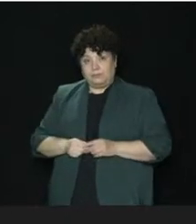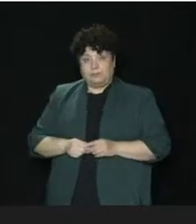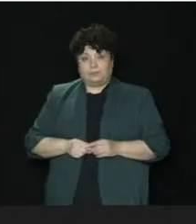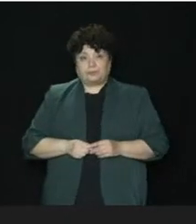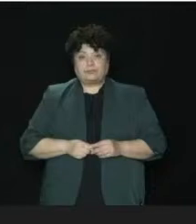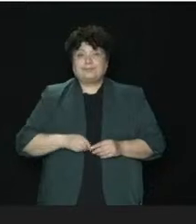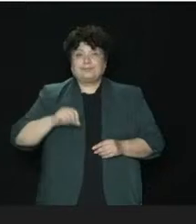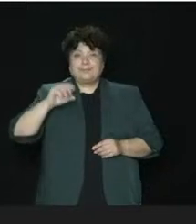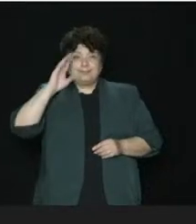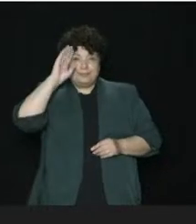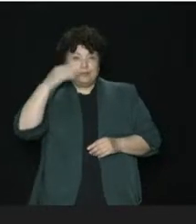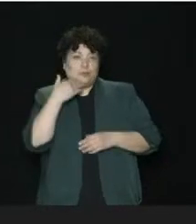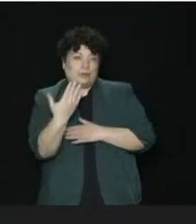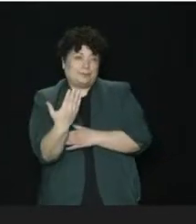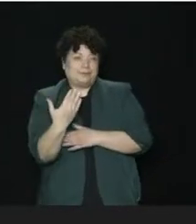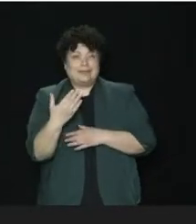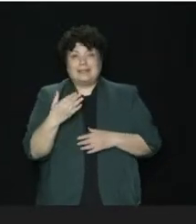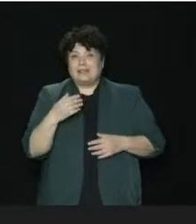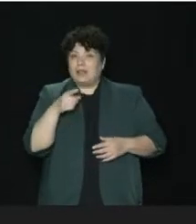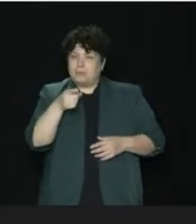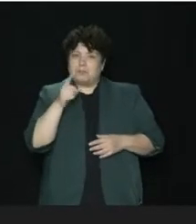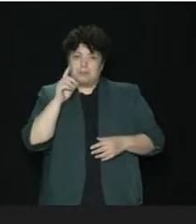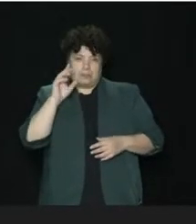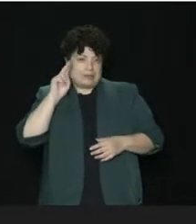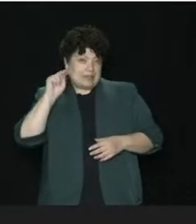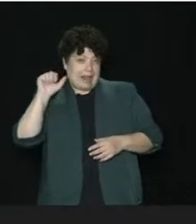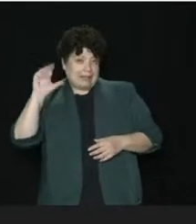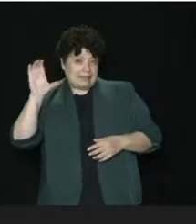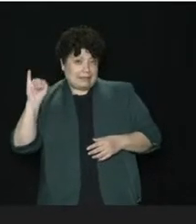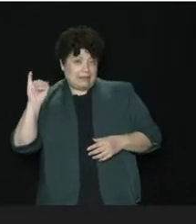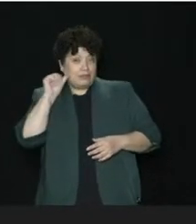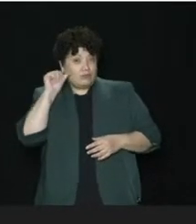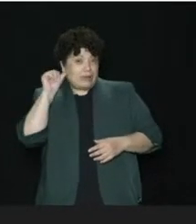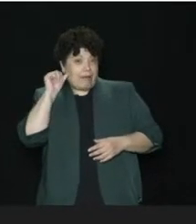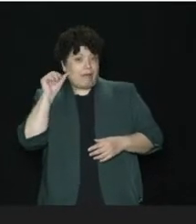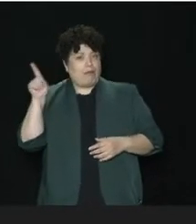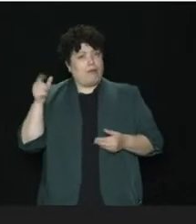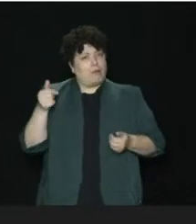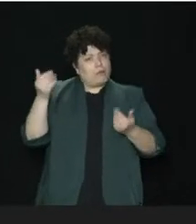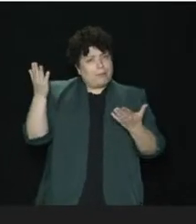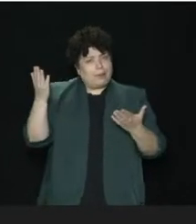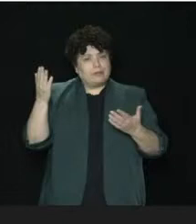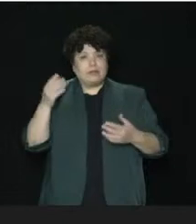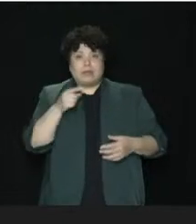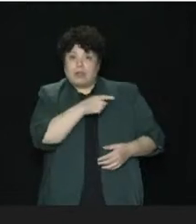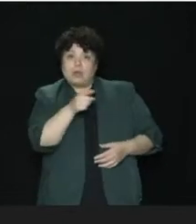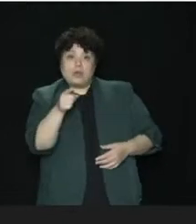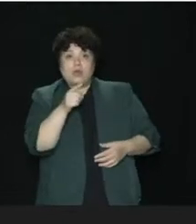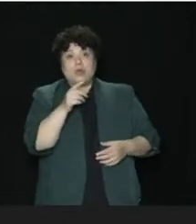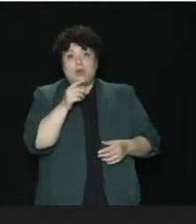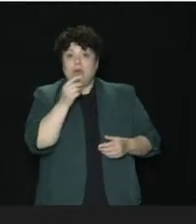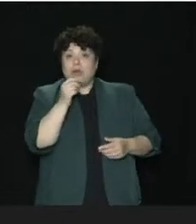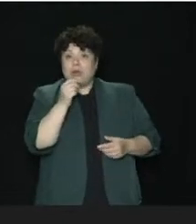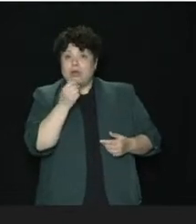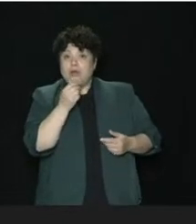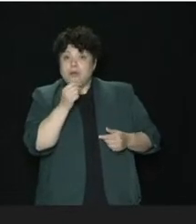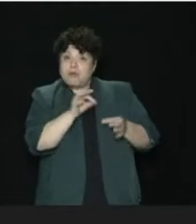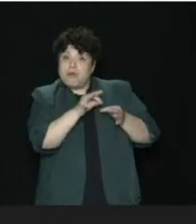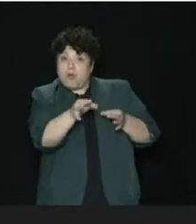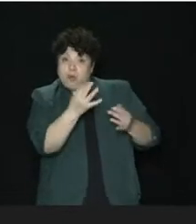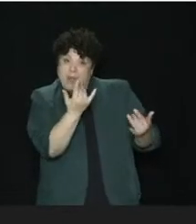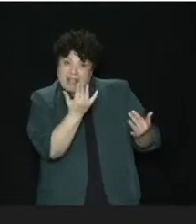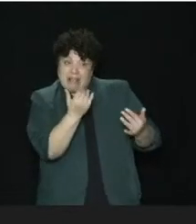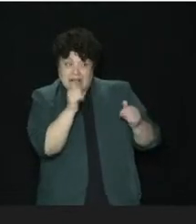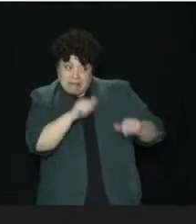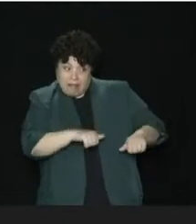Yeah, good morning, sir. I'm sure you know NACI yesterday recommended that people who can wait for an mRNA